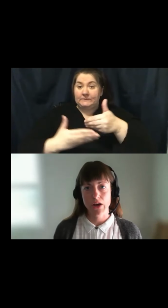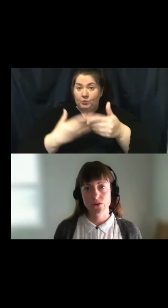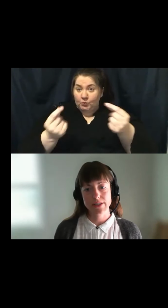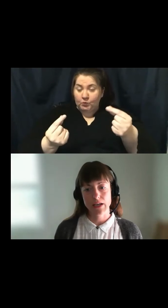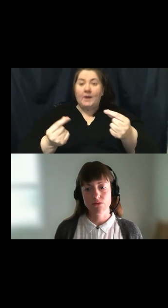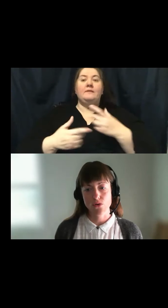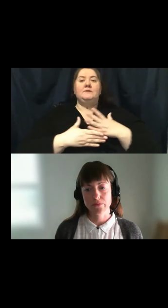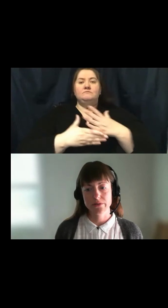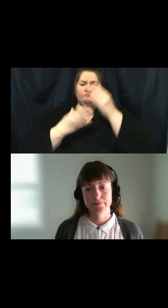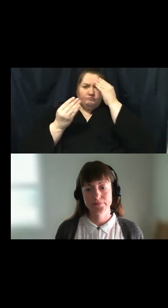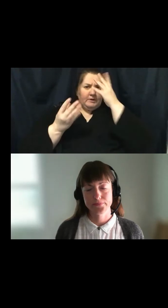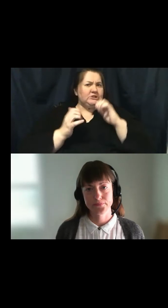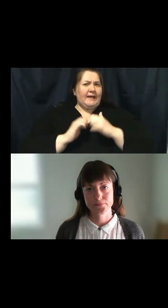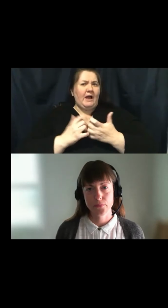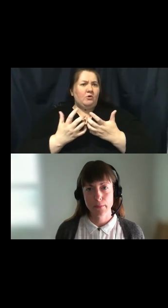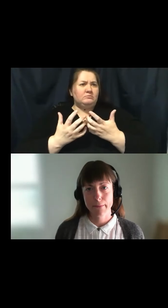information of how you can stay informed.